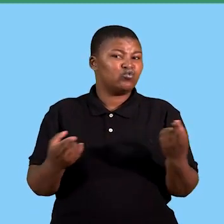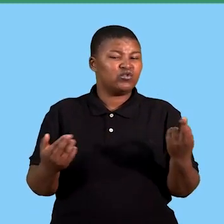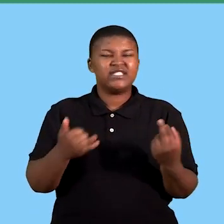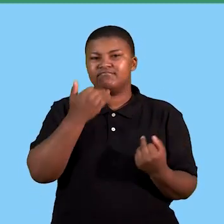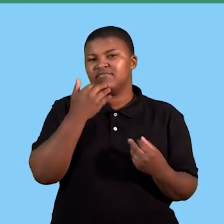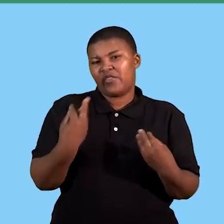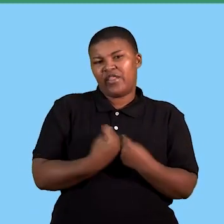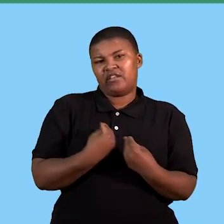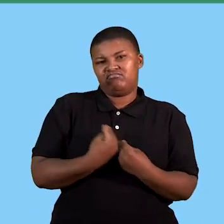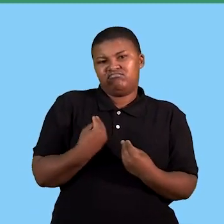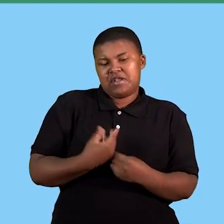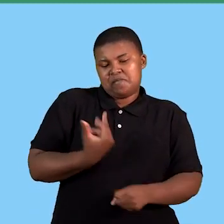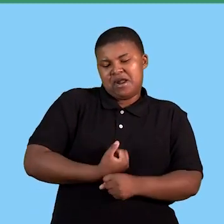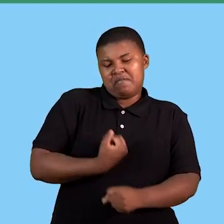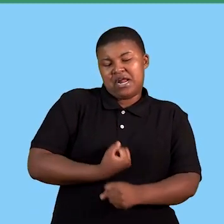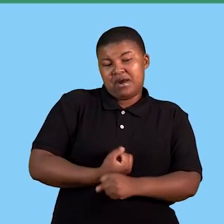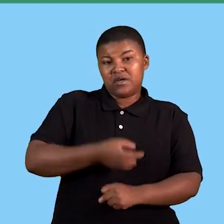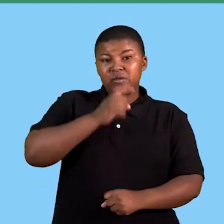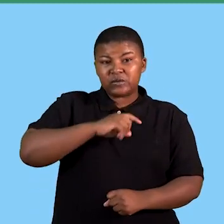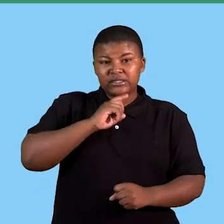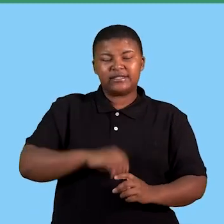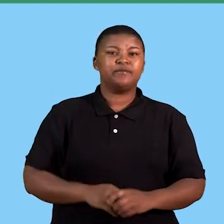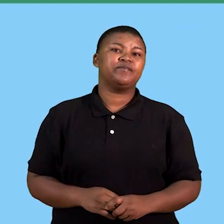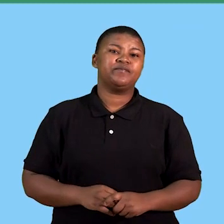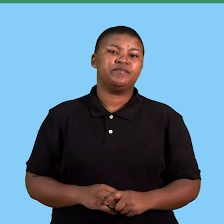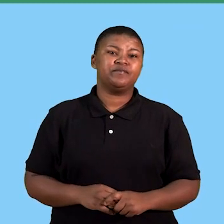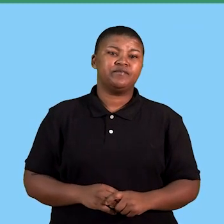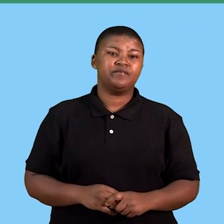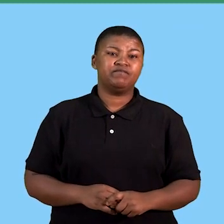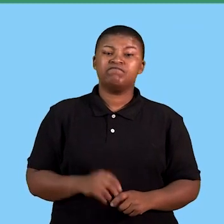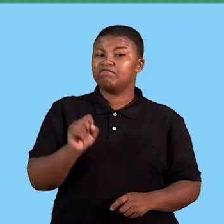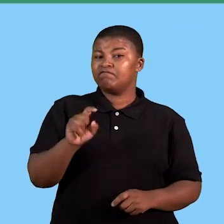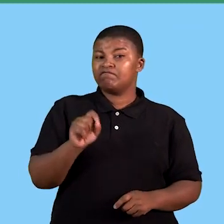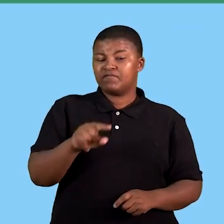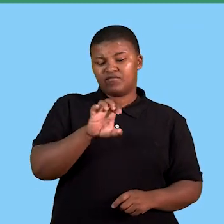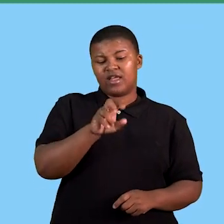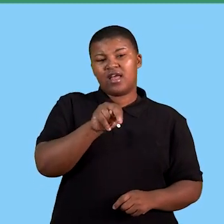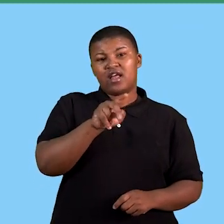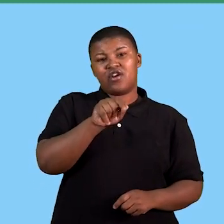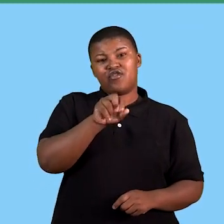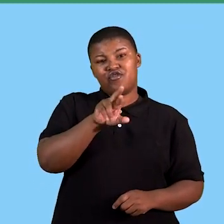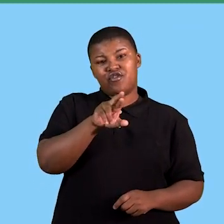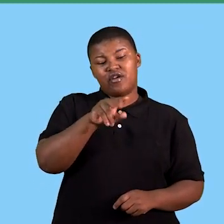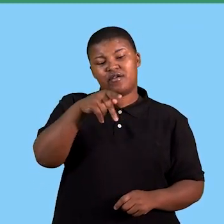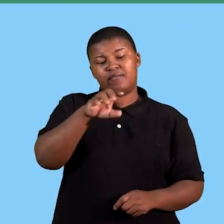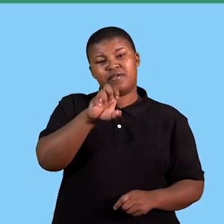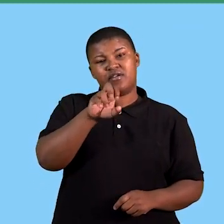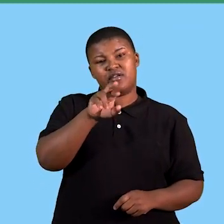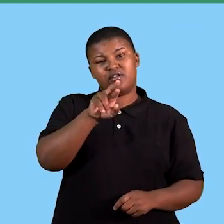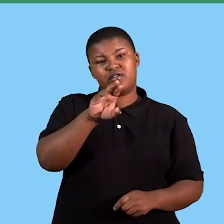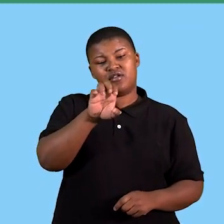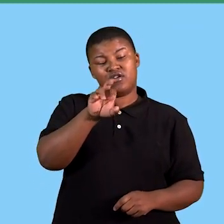materials we use to produce. Entrepreneurship is basically the idea we had to start this